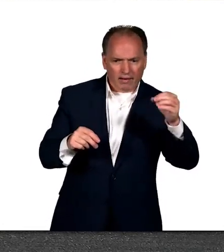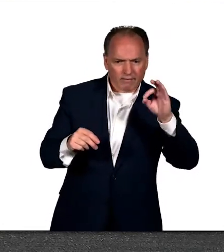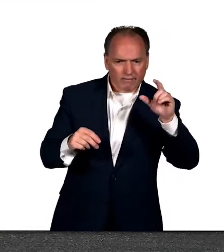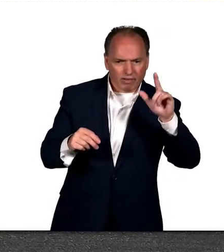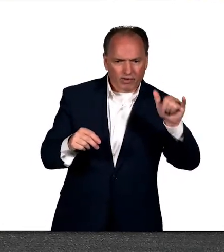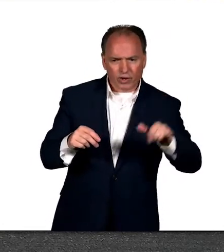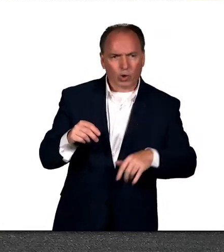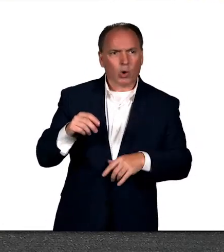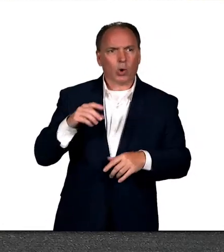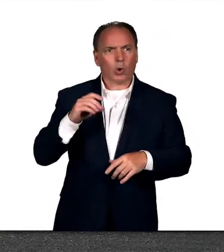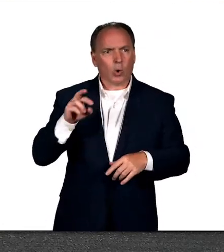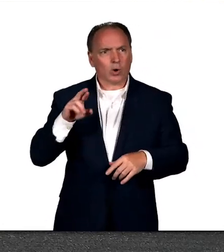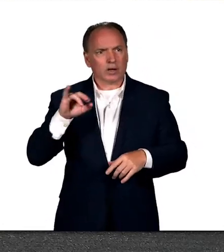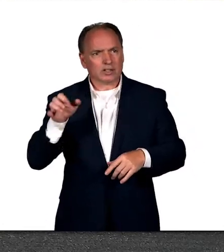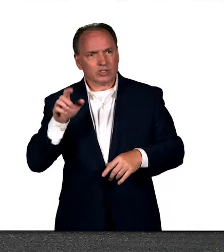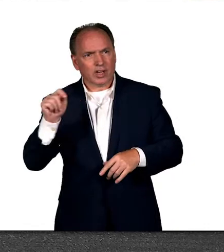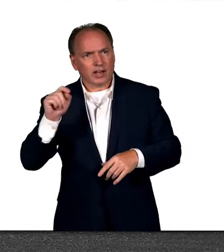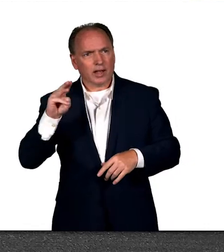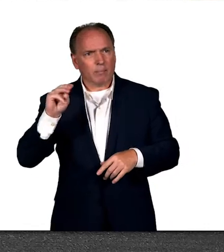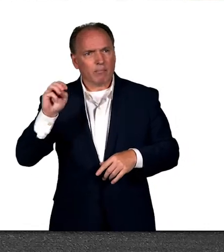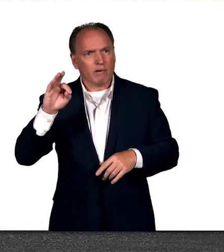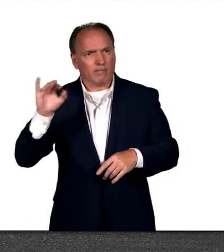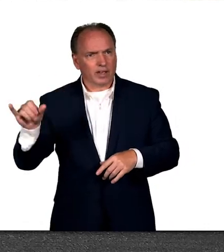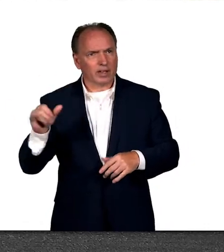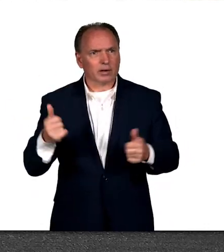or C, Jet and Muffy?